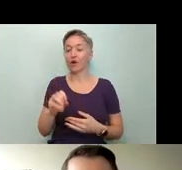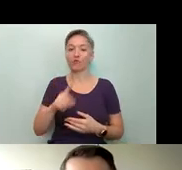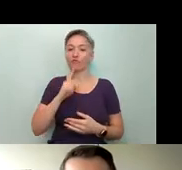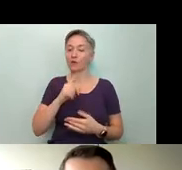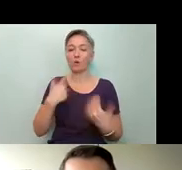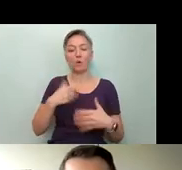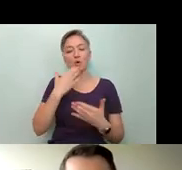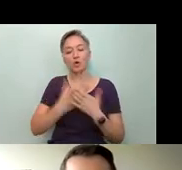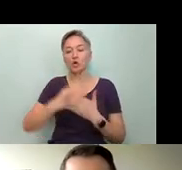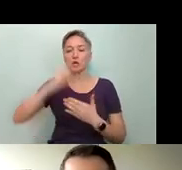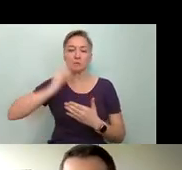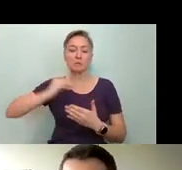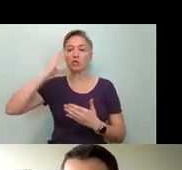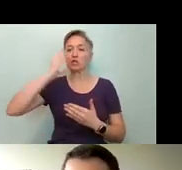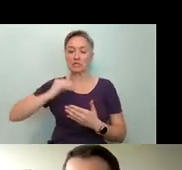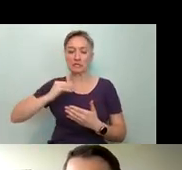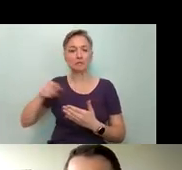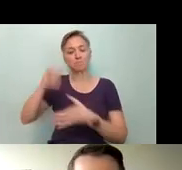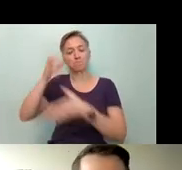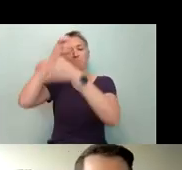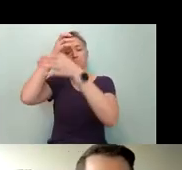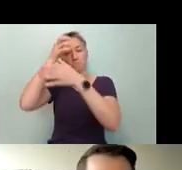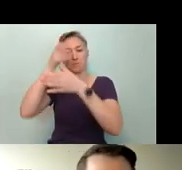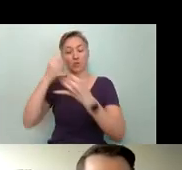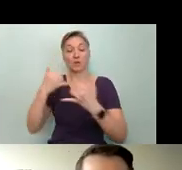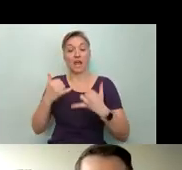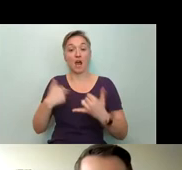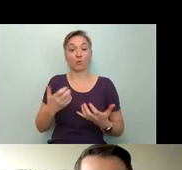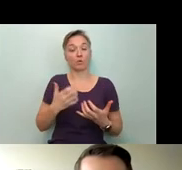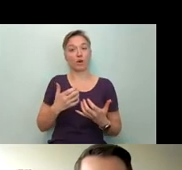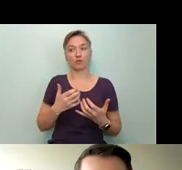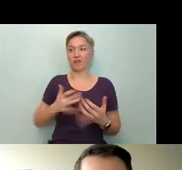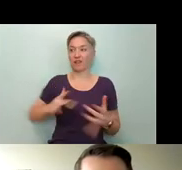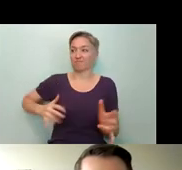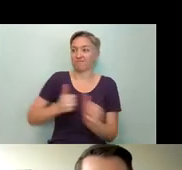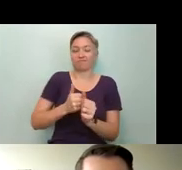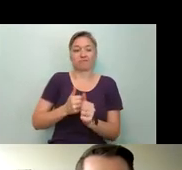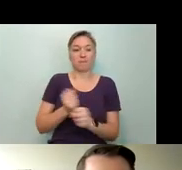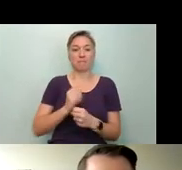mind on this effort as we look to contemporize our system.